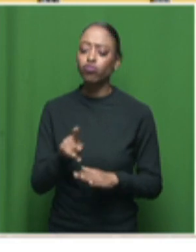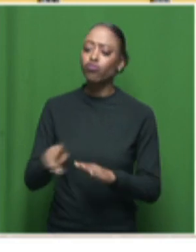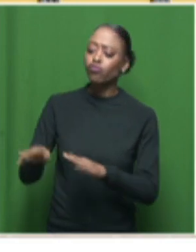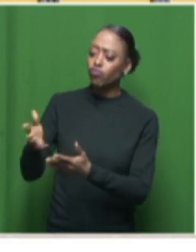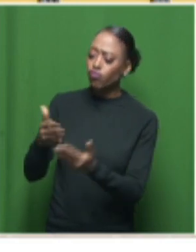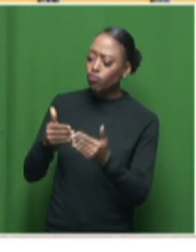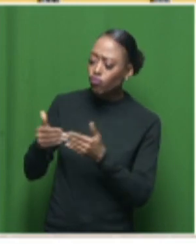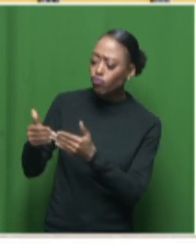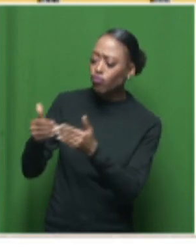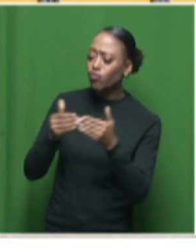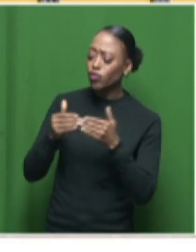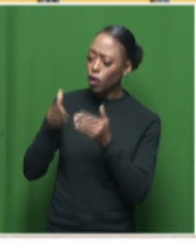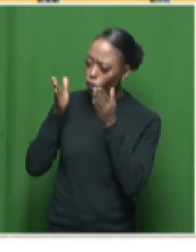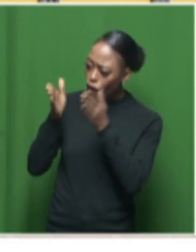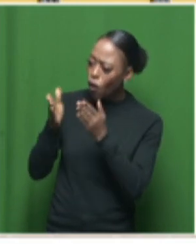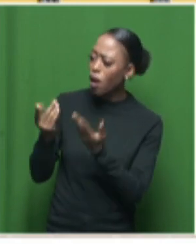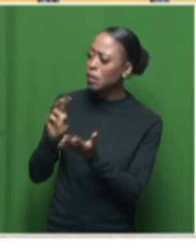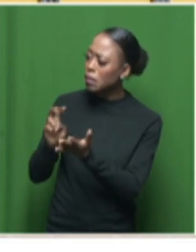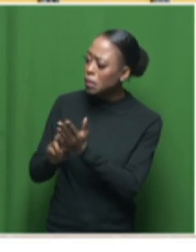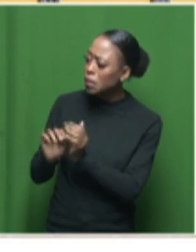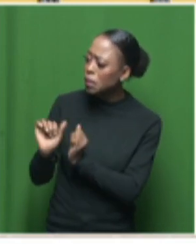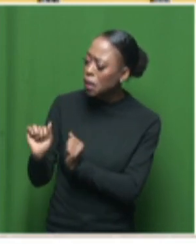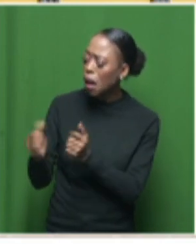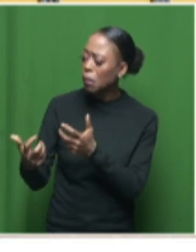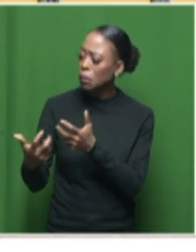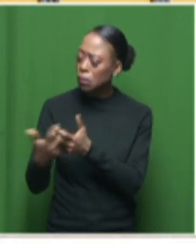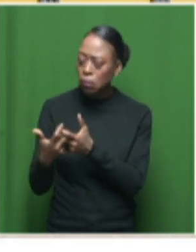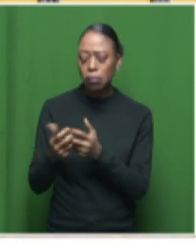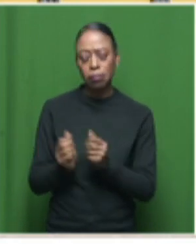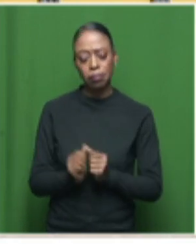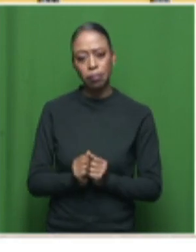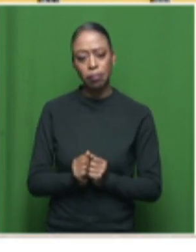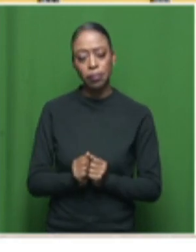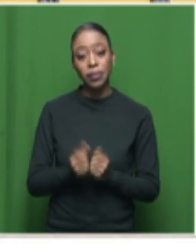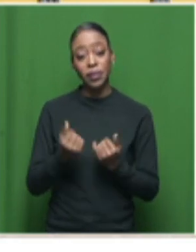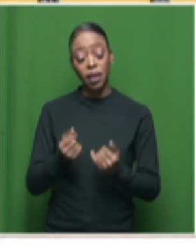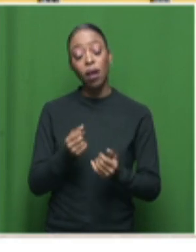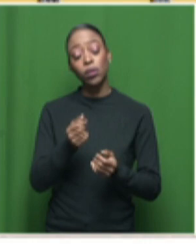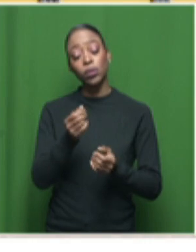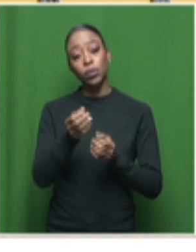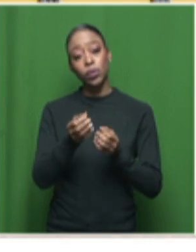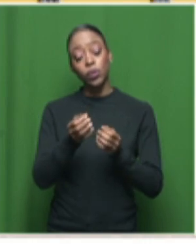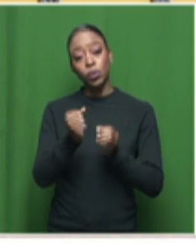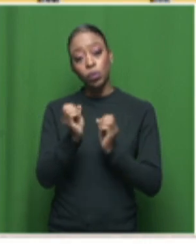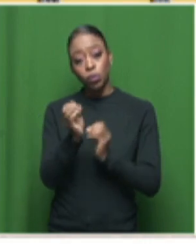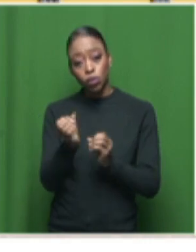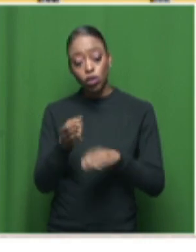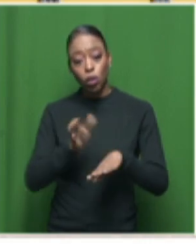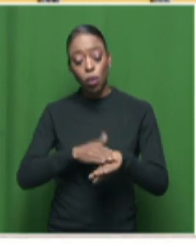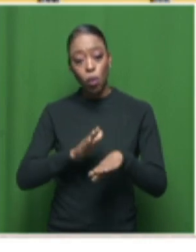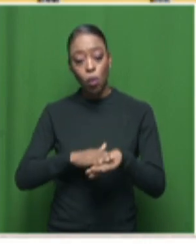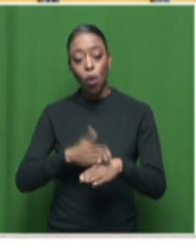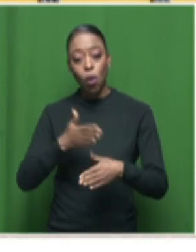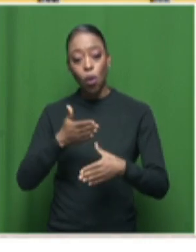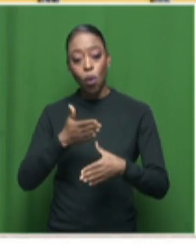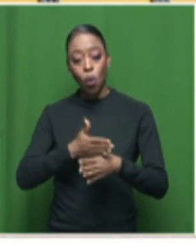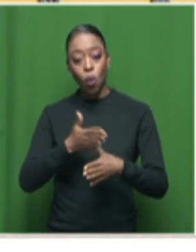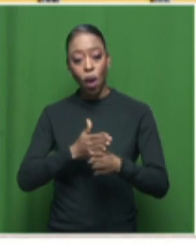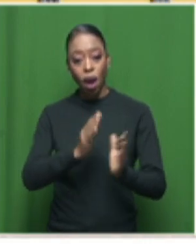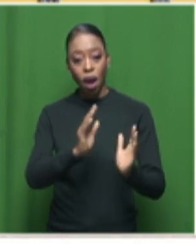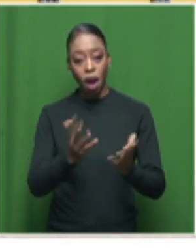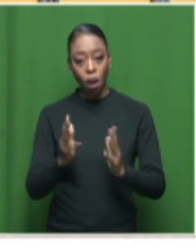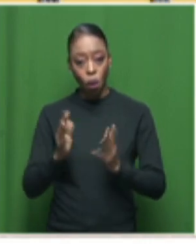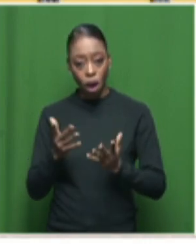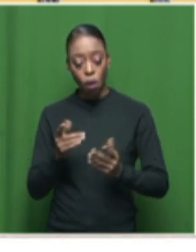after their interest. And Simpiwe, just to speak a bit about his career in the ANC, this is a